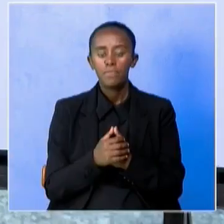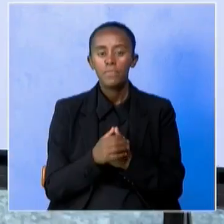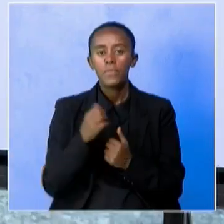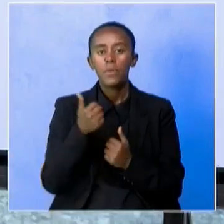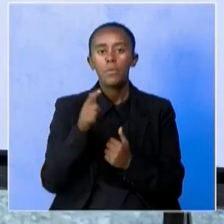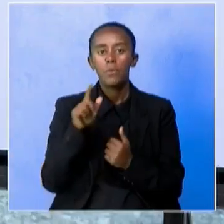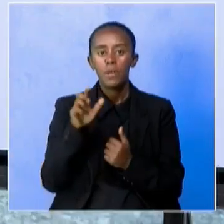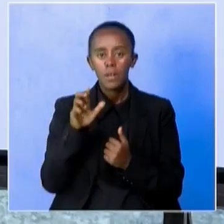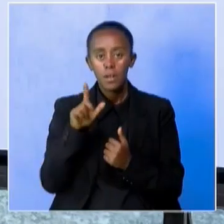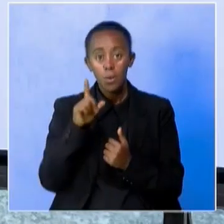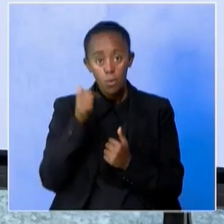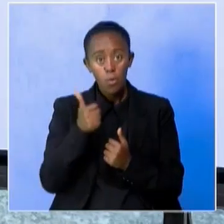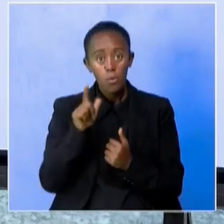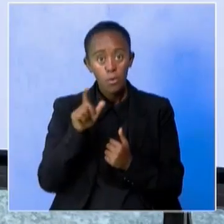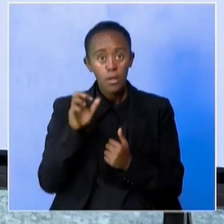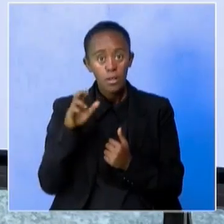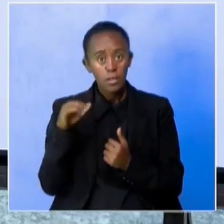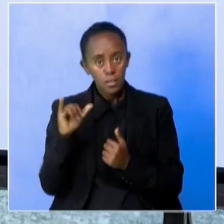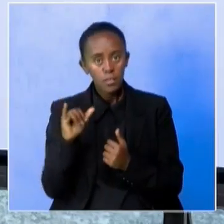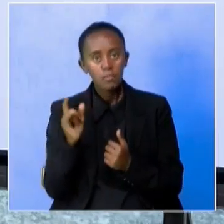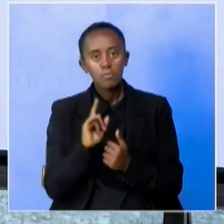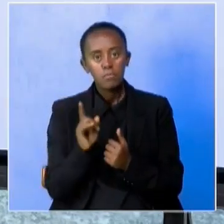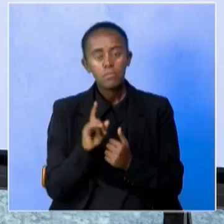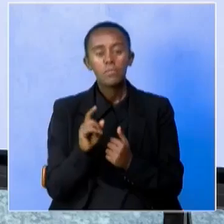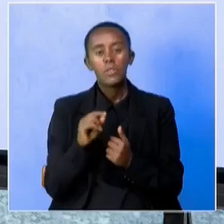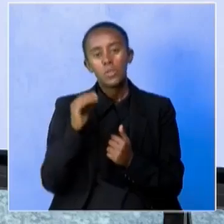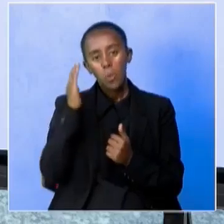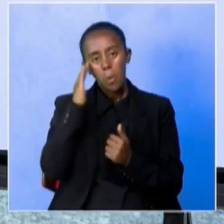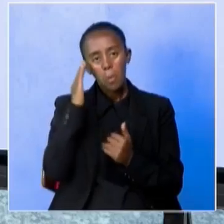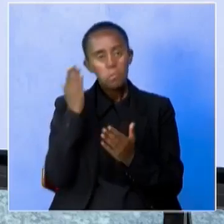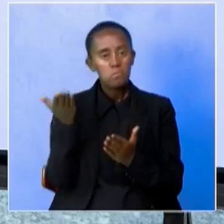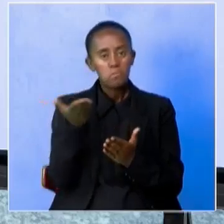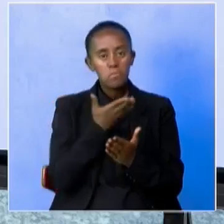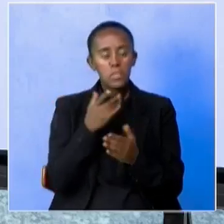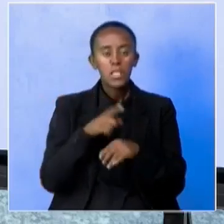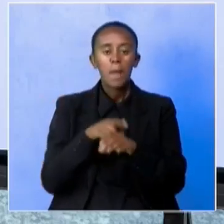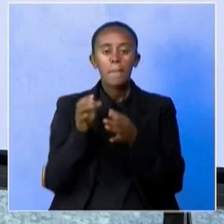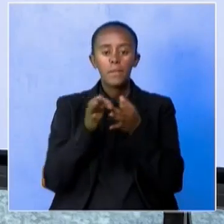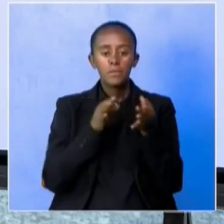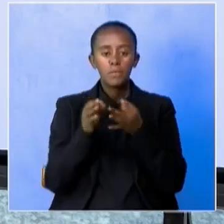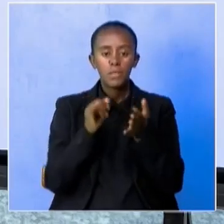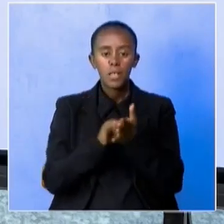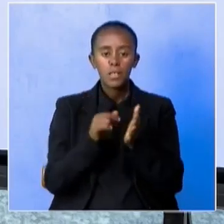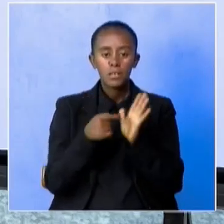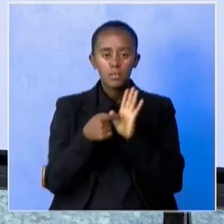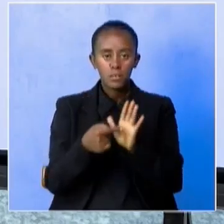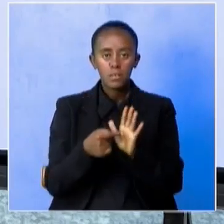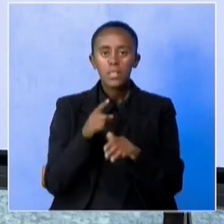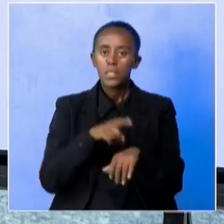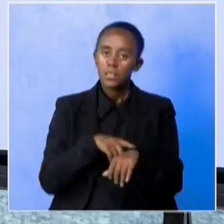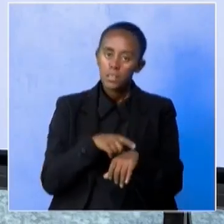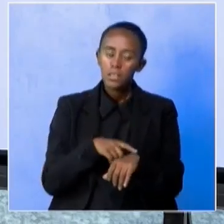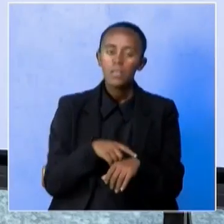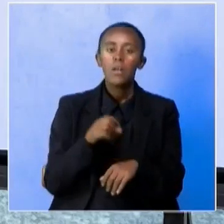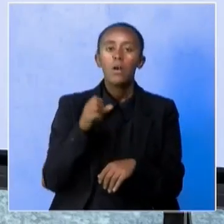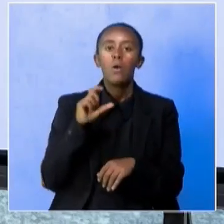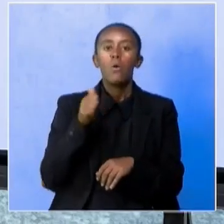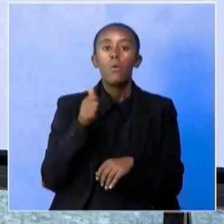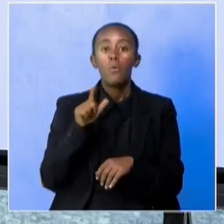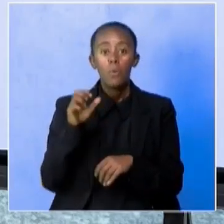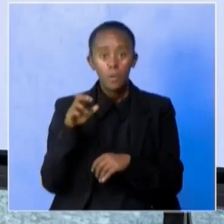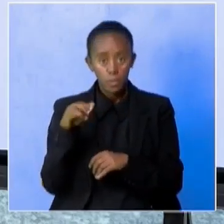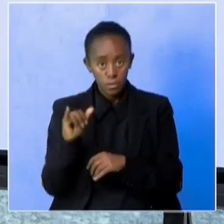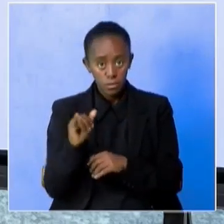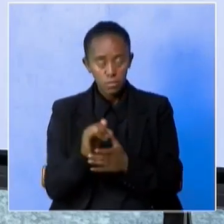Already here that is showing us, this is also what? A common time expression that is showing us a time. So already